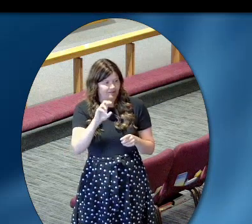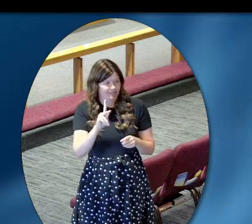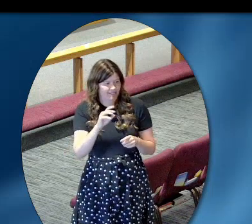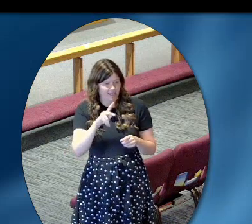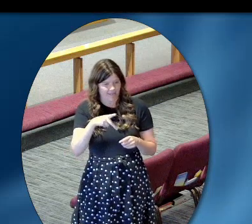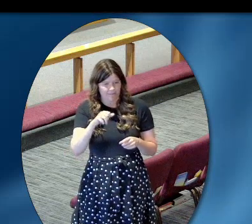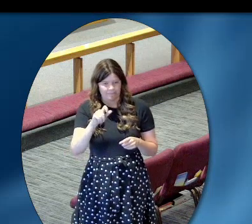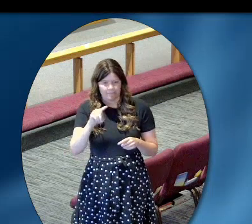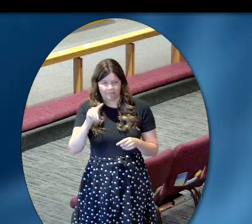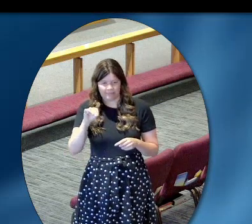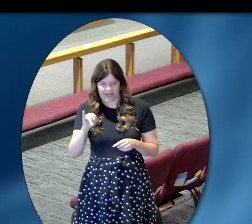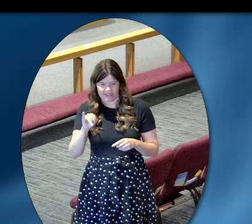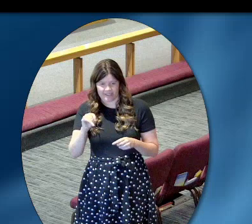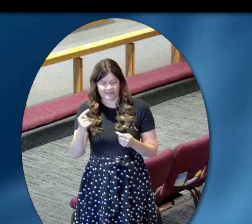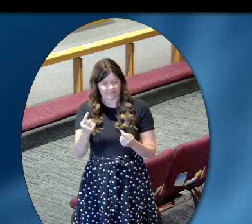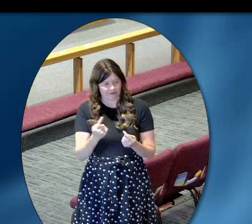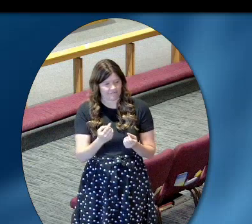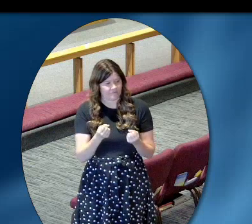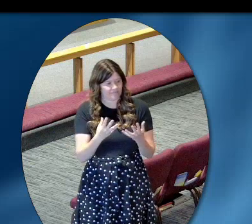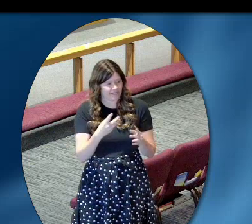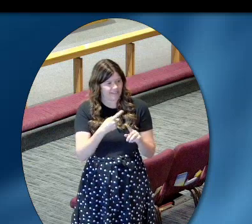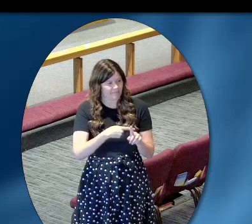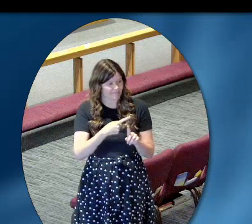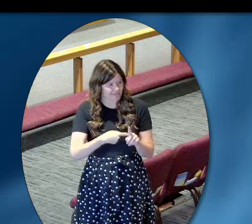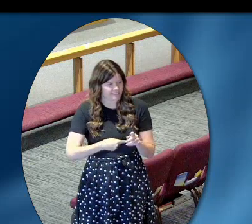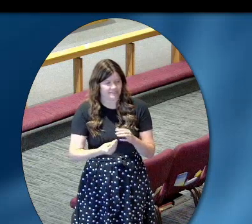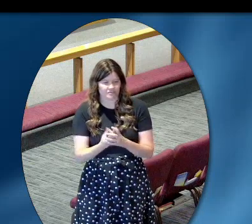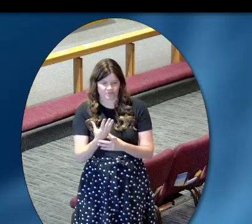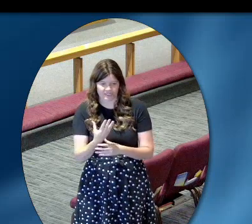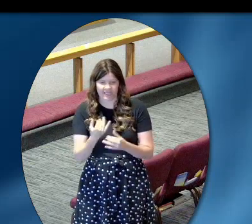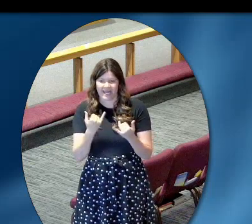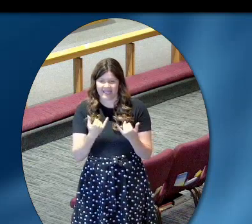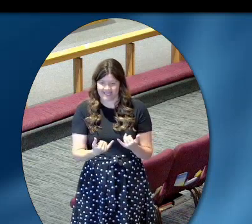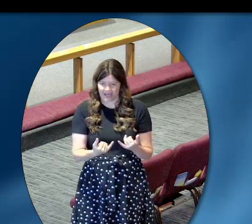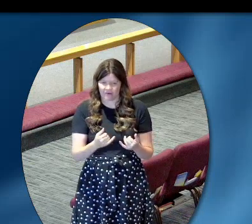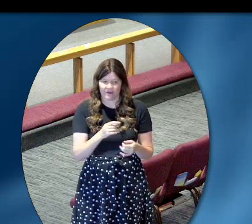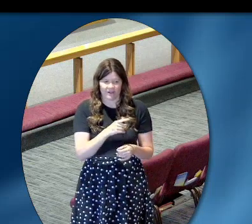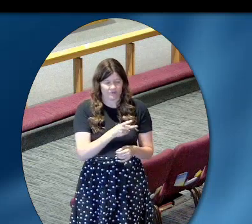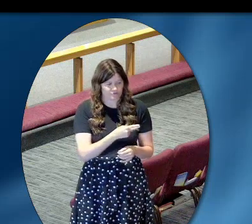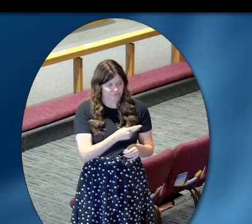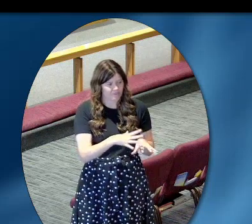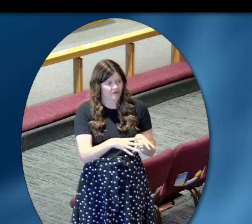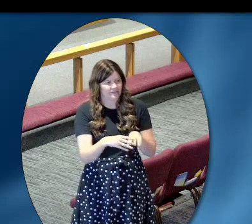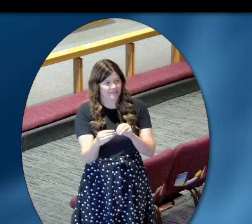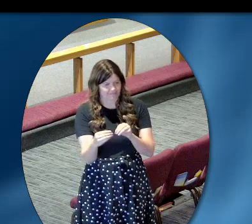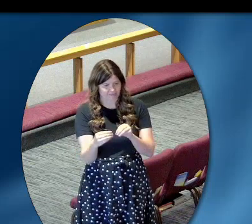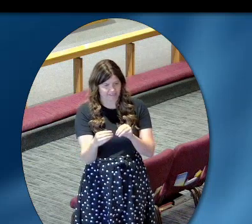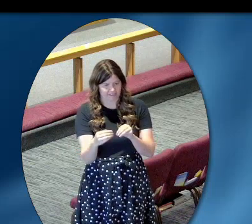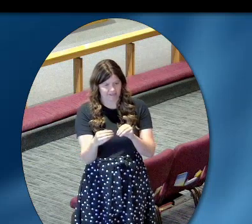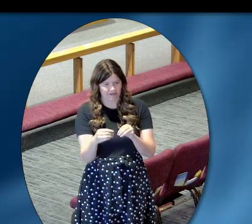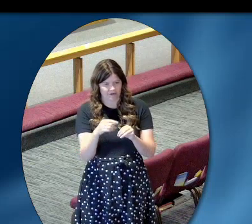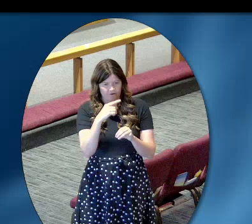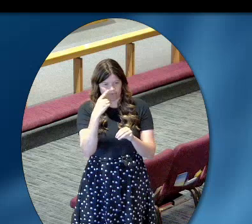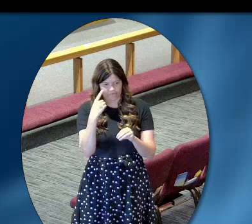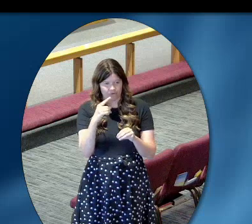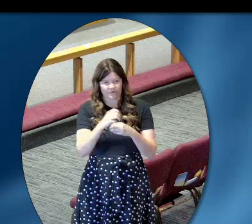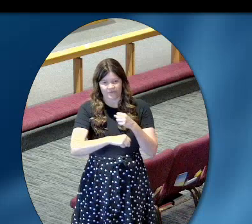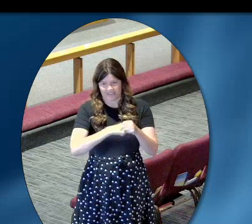they come for a number of months in the spring, and now they're taking off for the rest of the